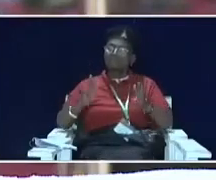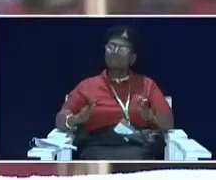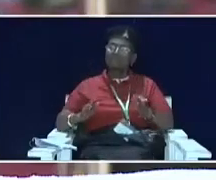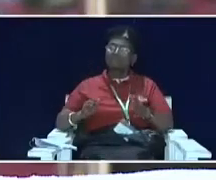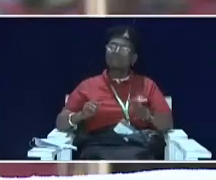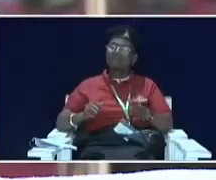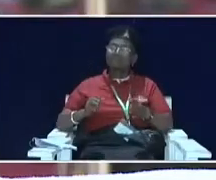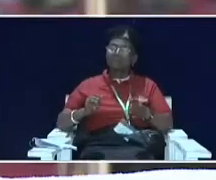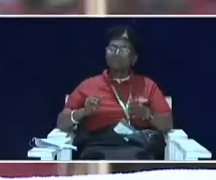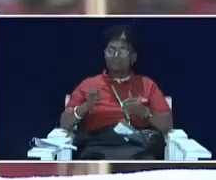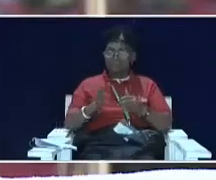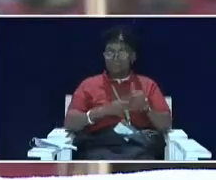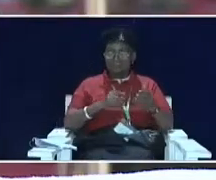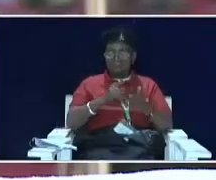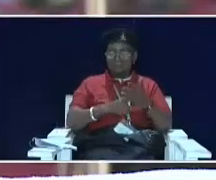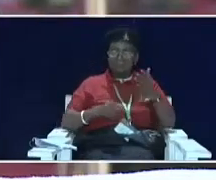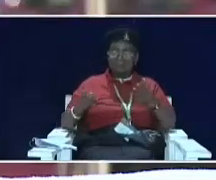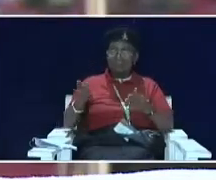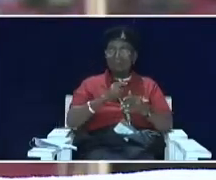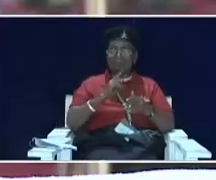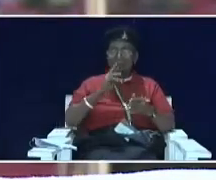Maybe your next prayer point will be,